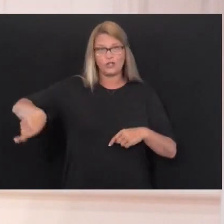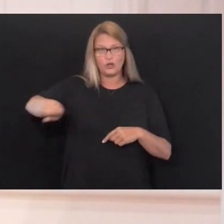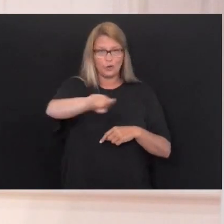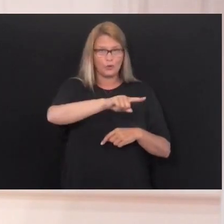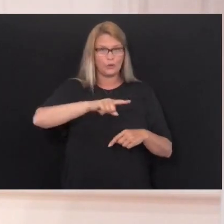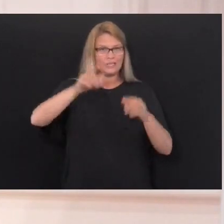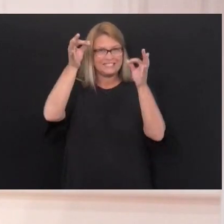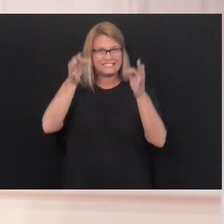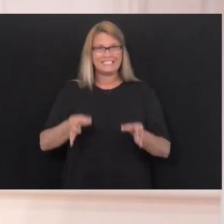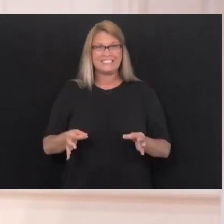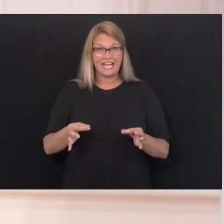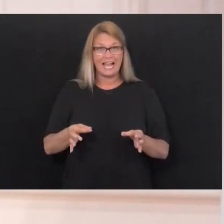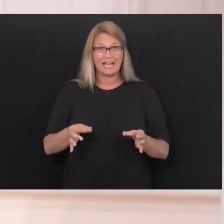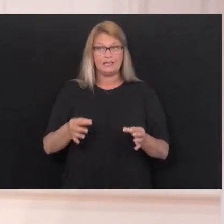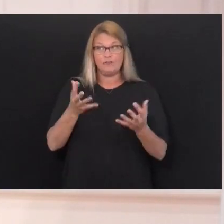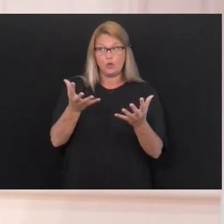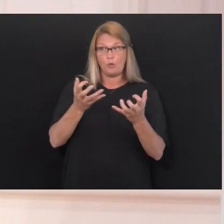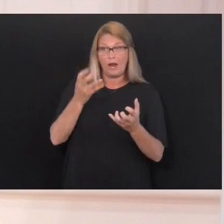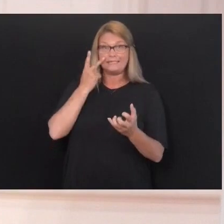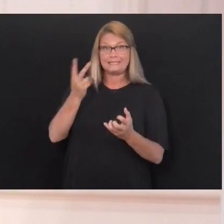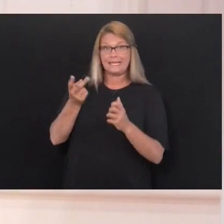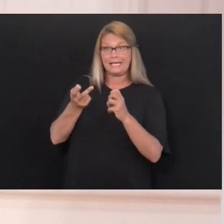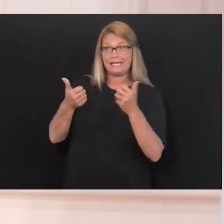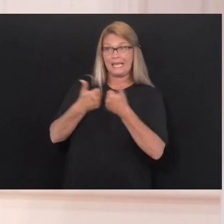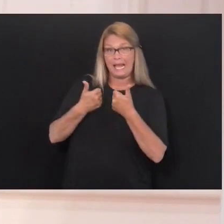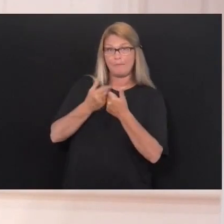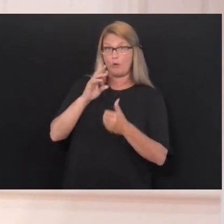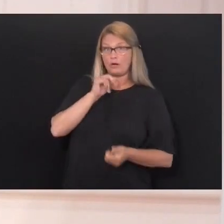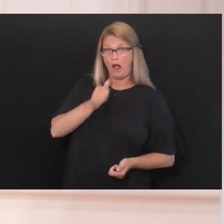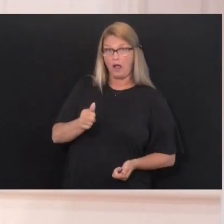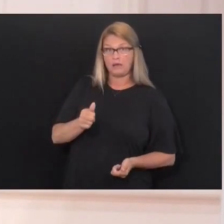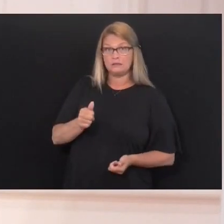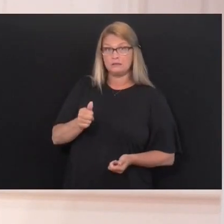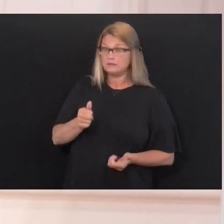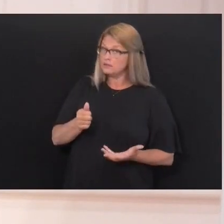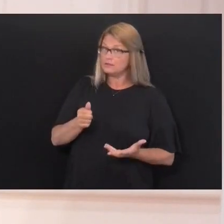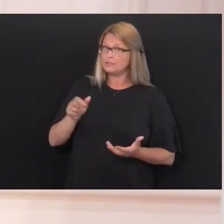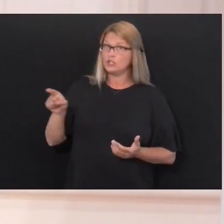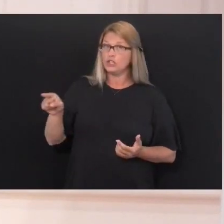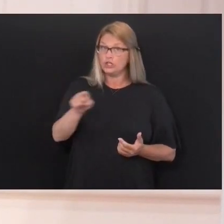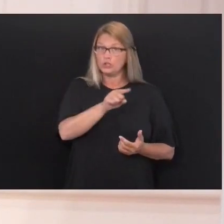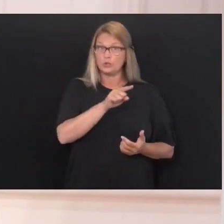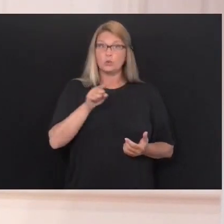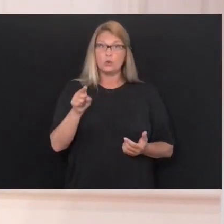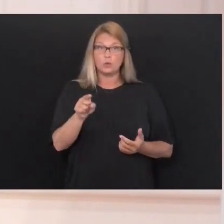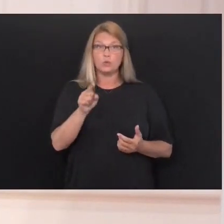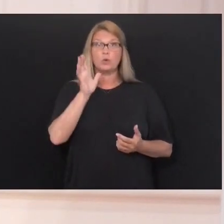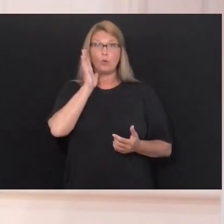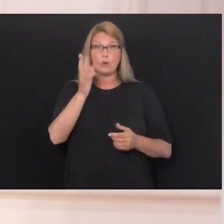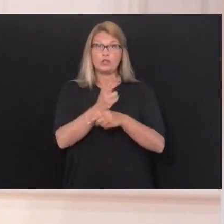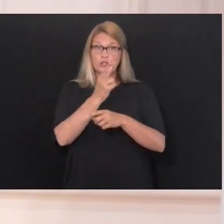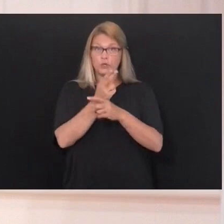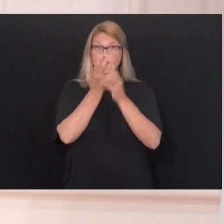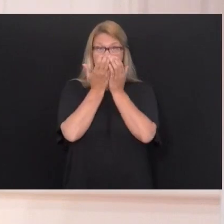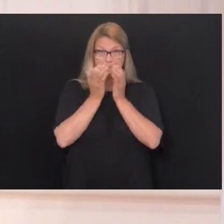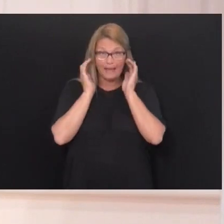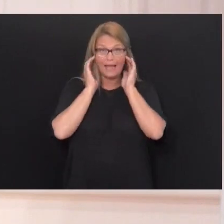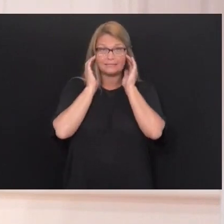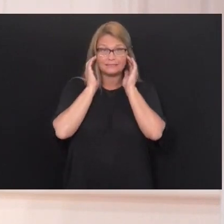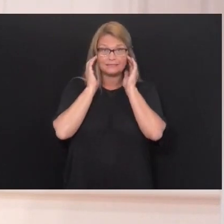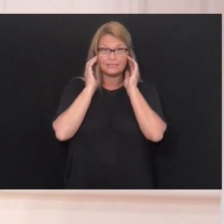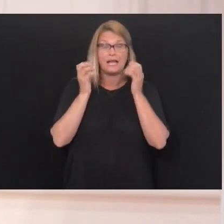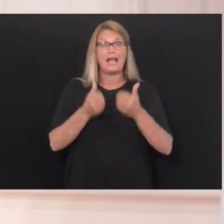tell them of our schedule and all the good things that we've been working on. Okay. Thank you, Governor, and good afternoon.